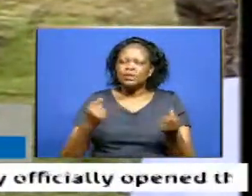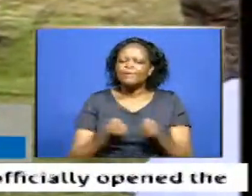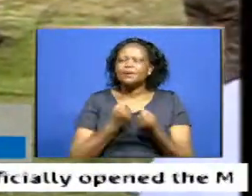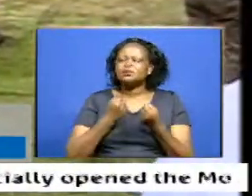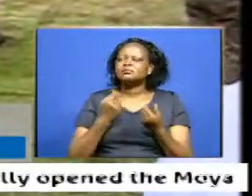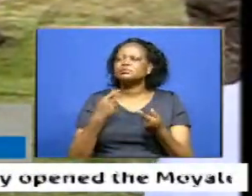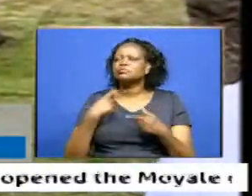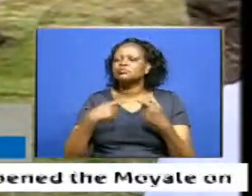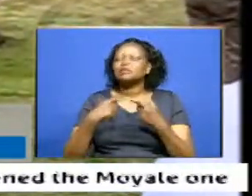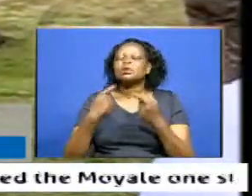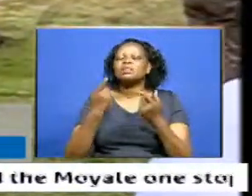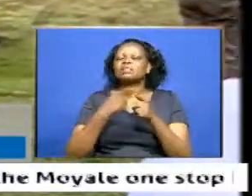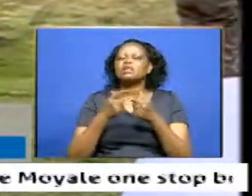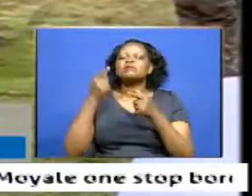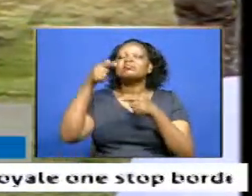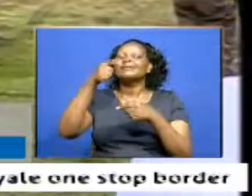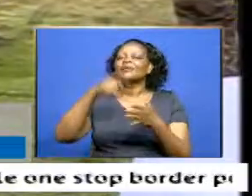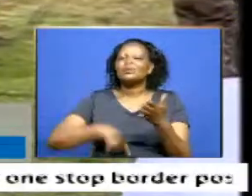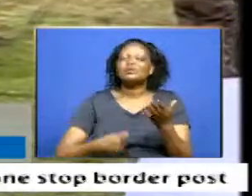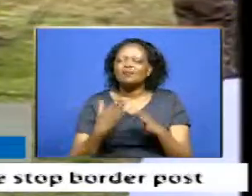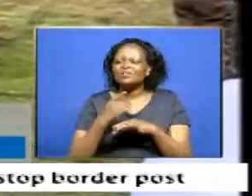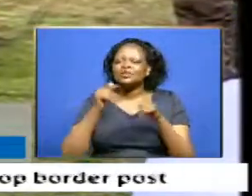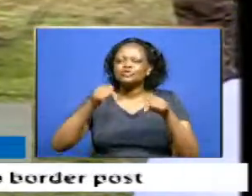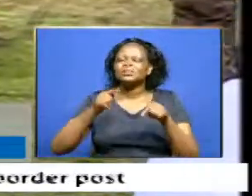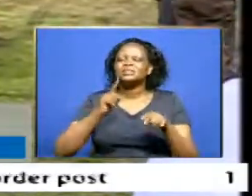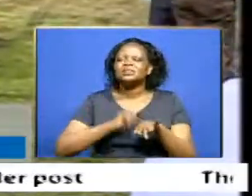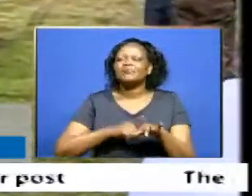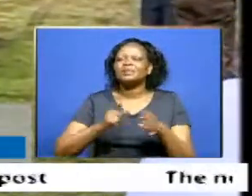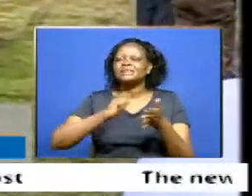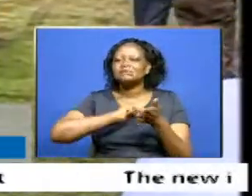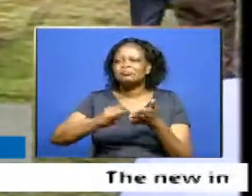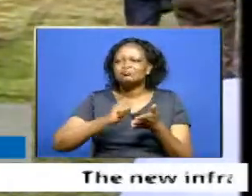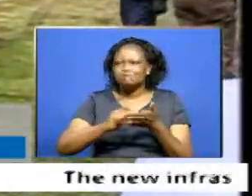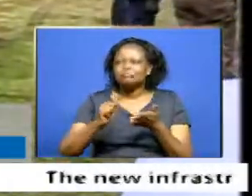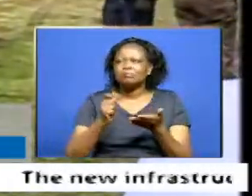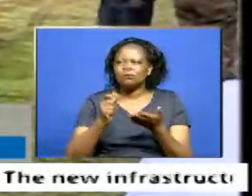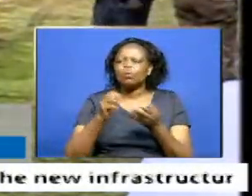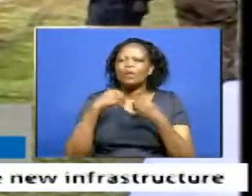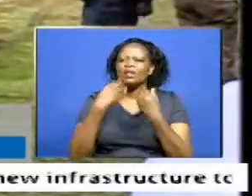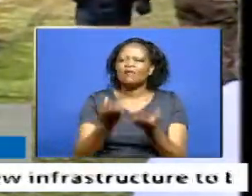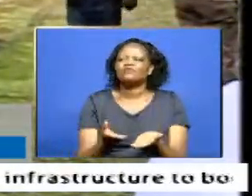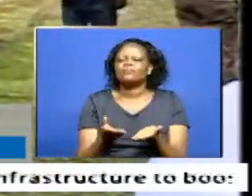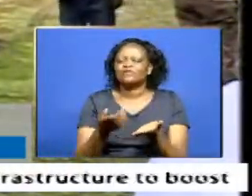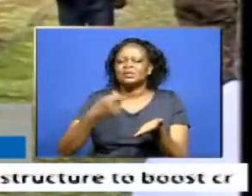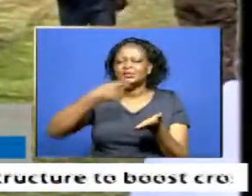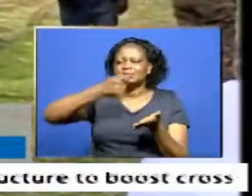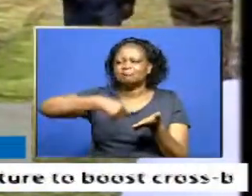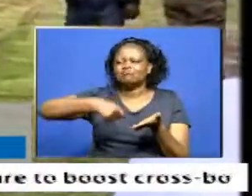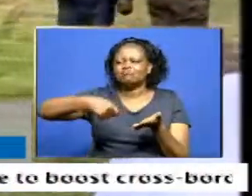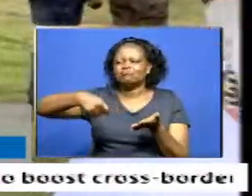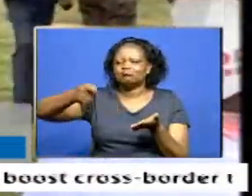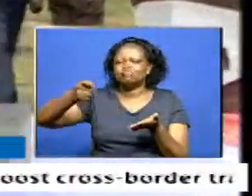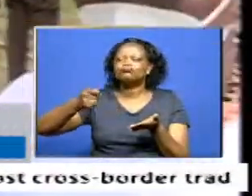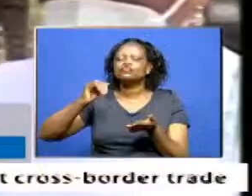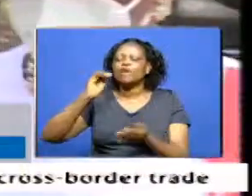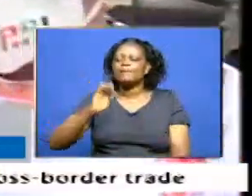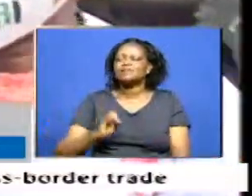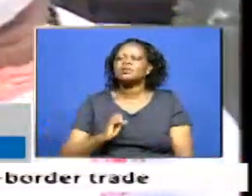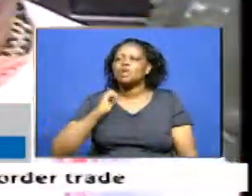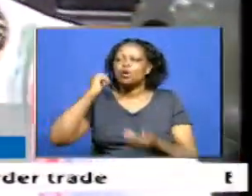and what's next after today, when this Secretariat will be availing the signatures to IEBC. Karibu